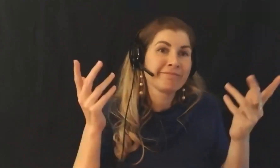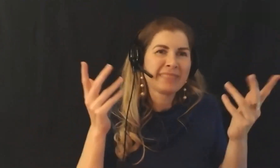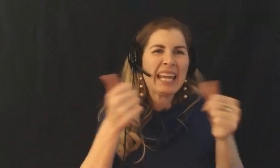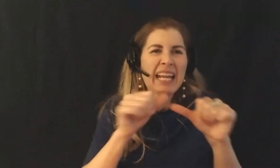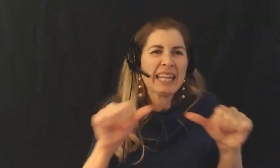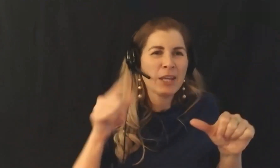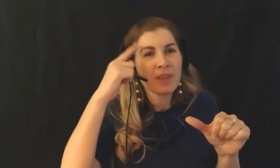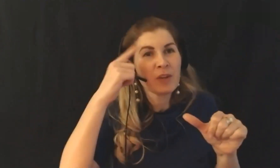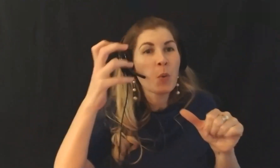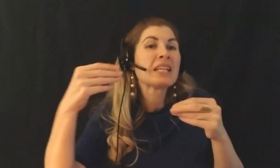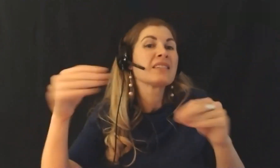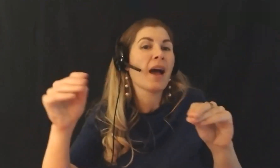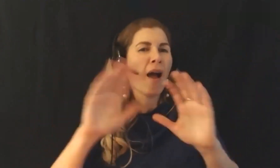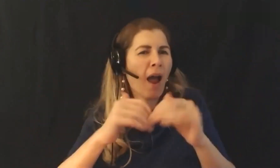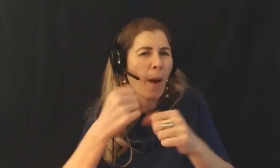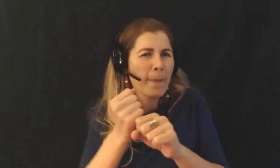want.